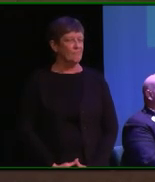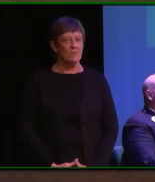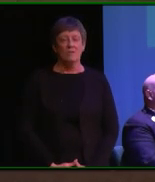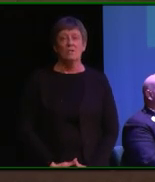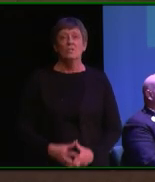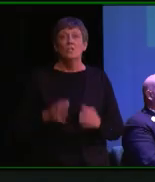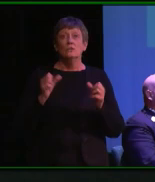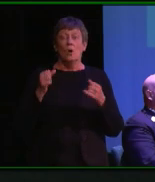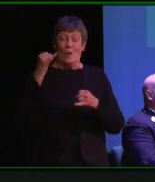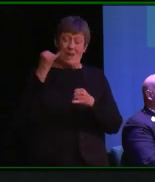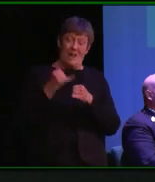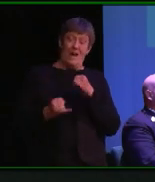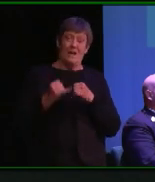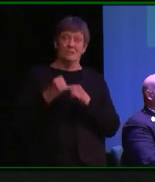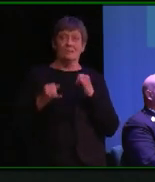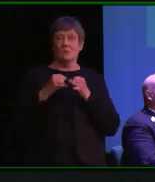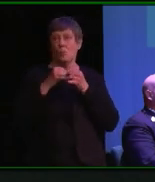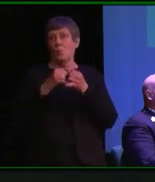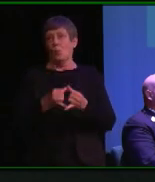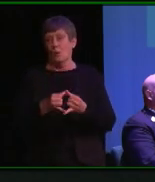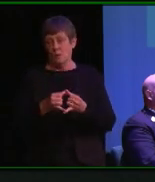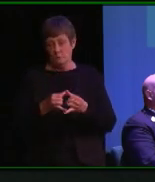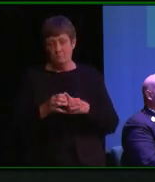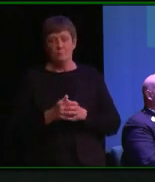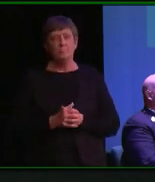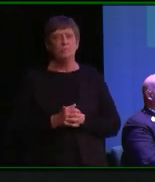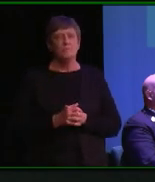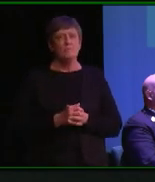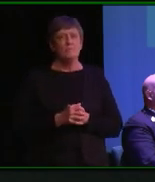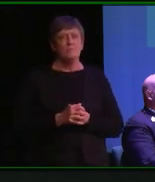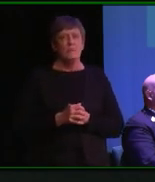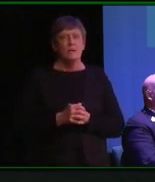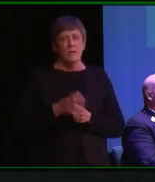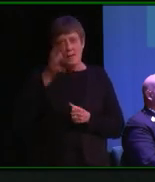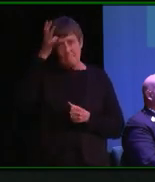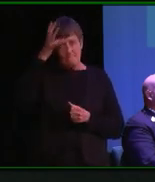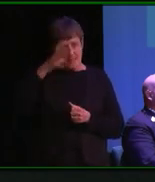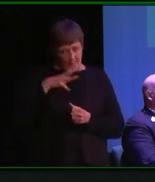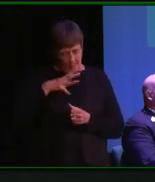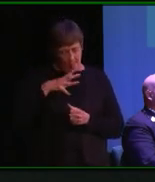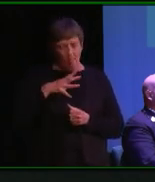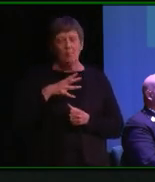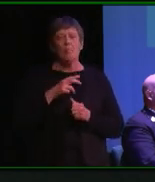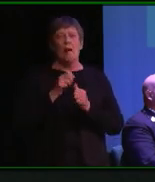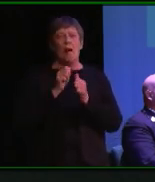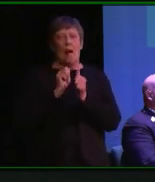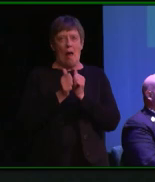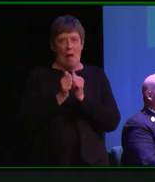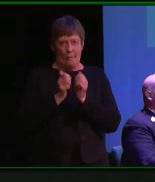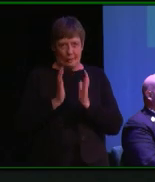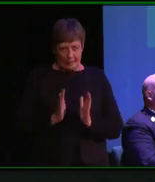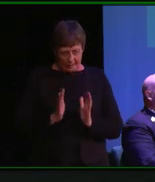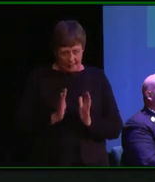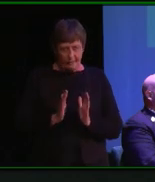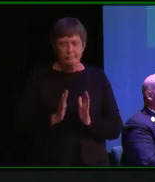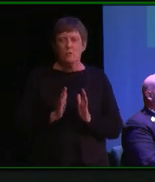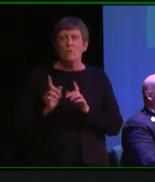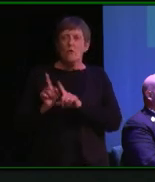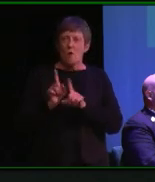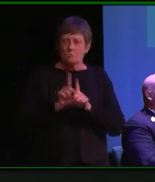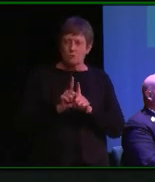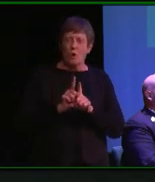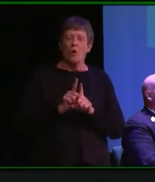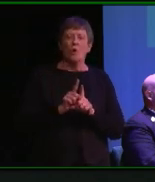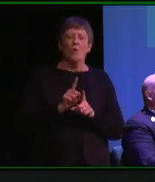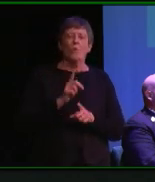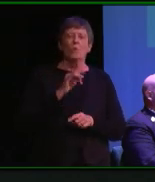So for my last award of the night, it is gonna go to a male athlete who is also a two-year captain, who